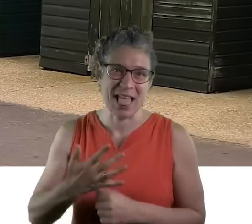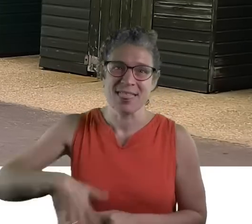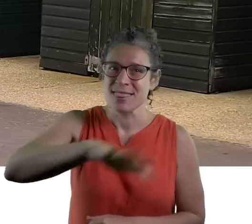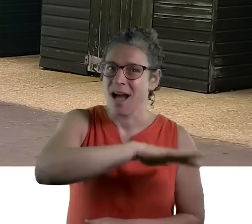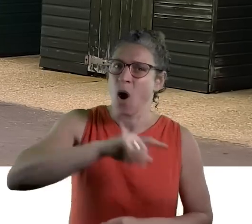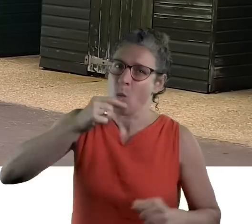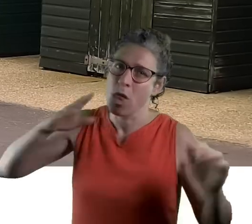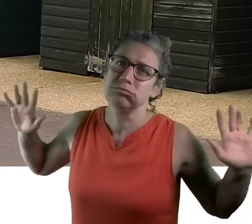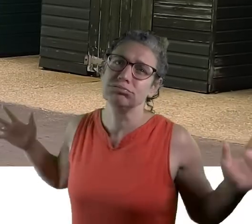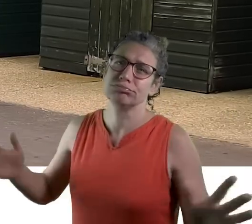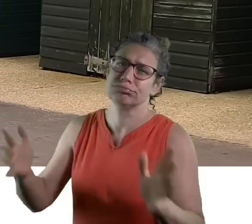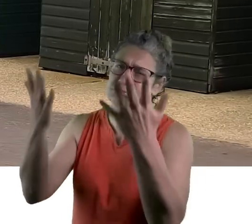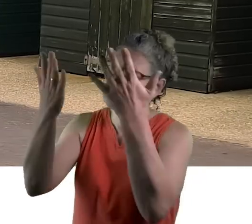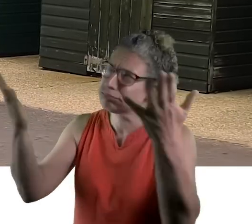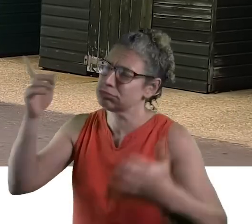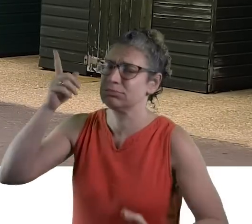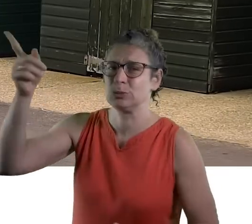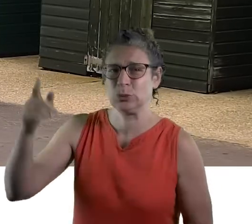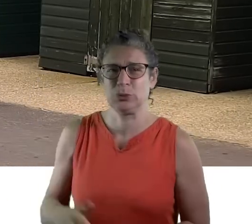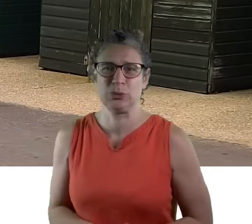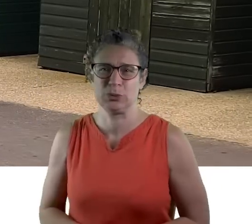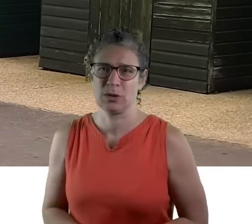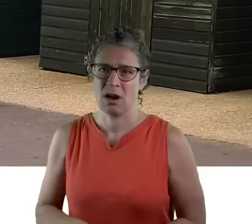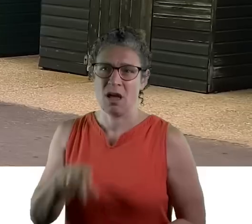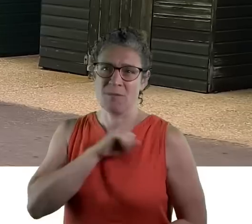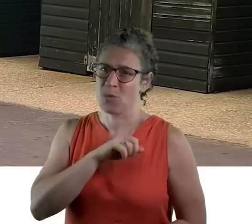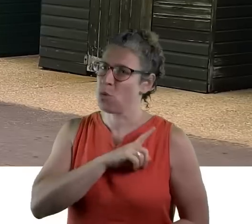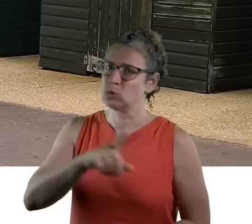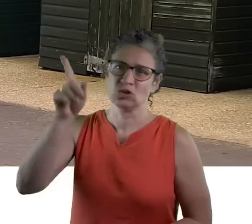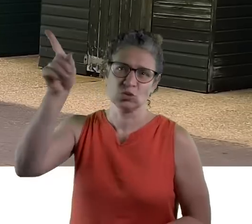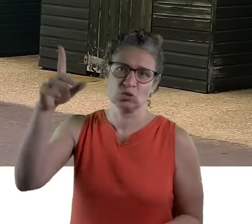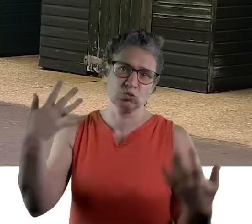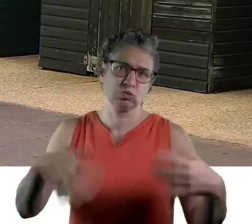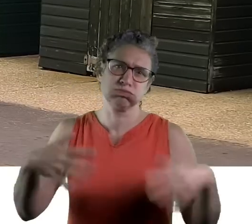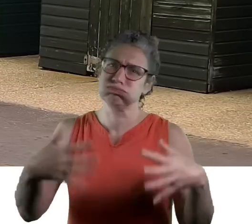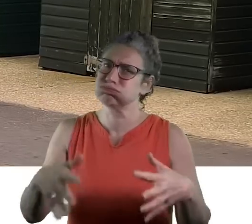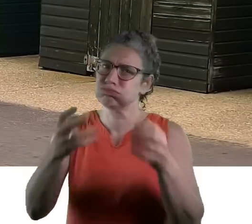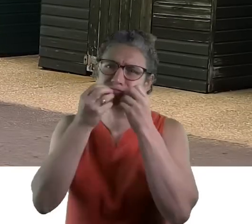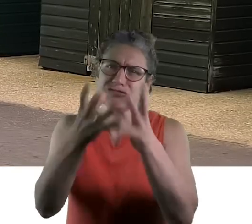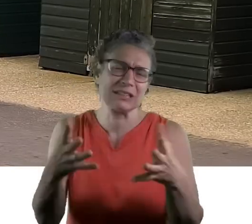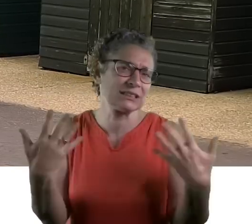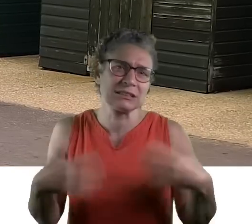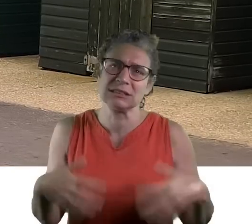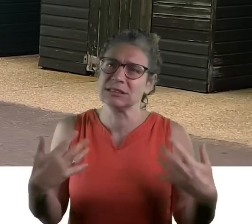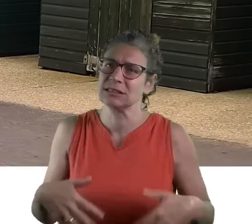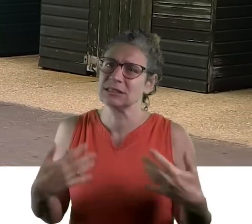shall glorify your name. For you are great and do wondrous